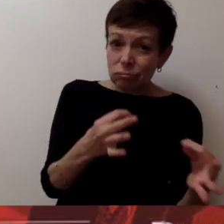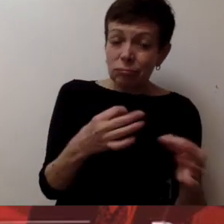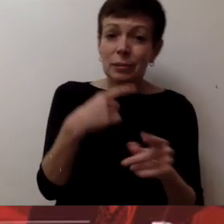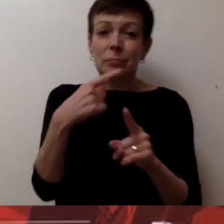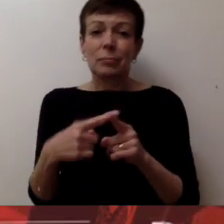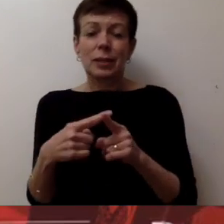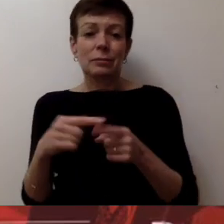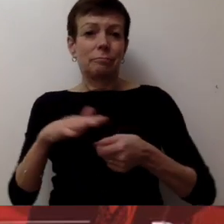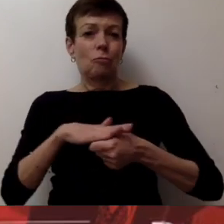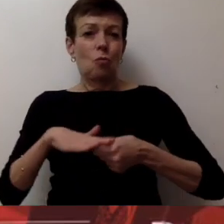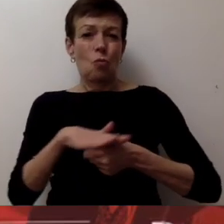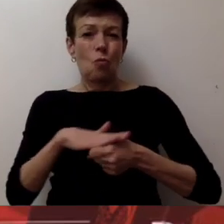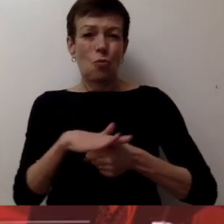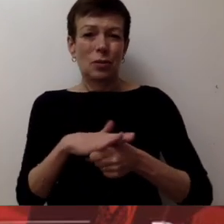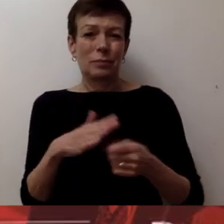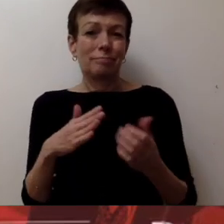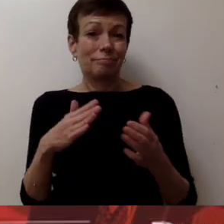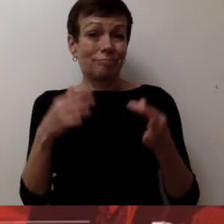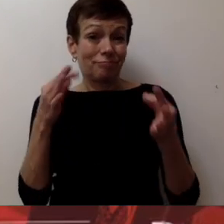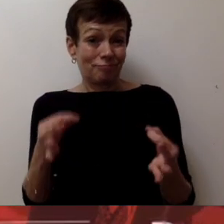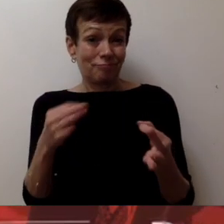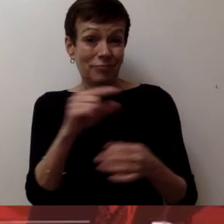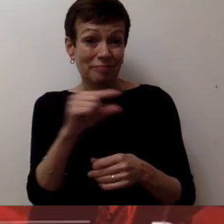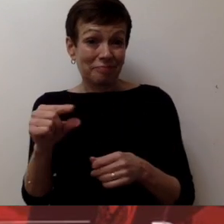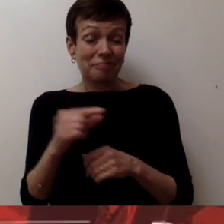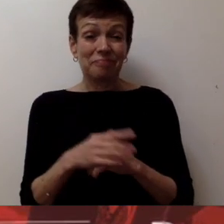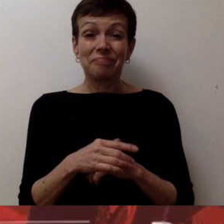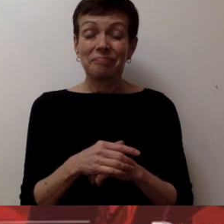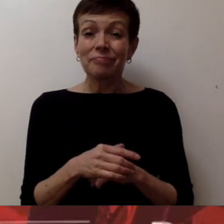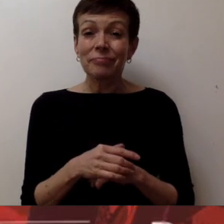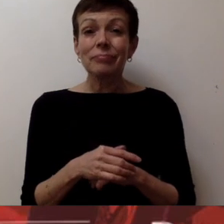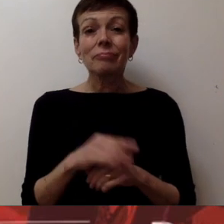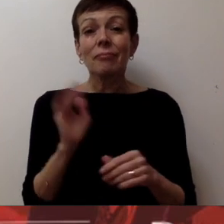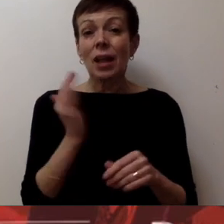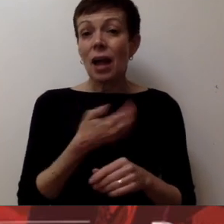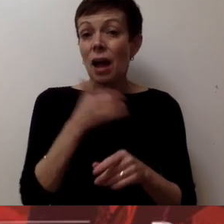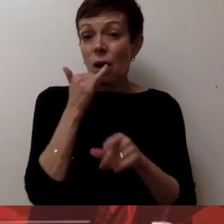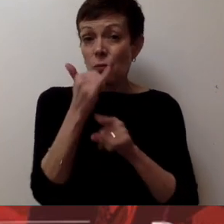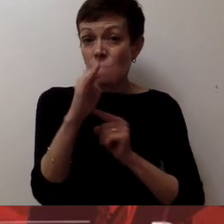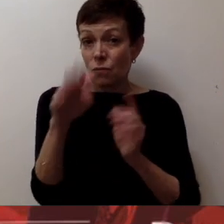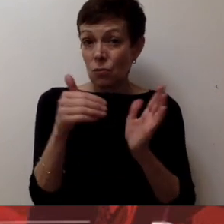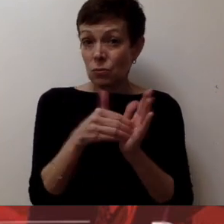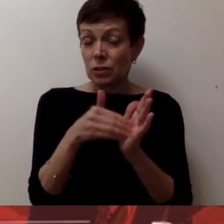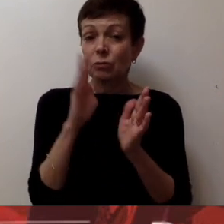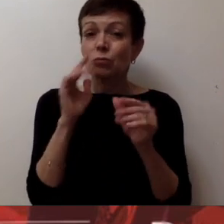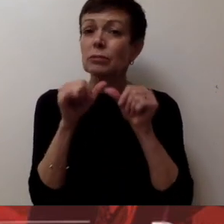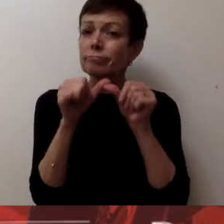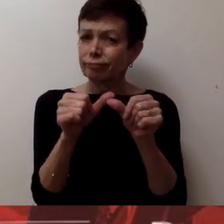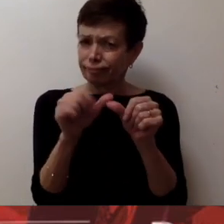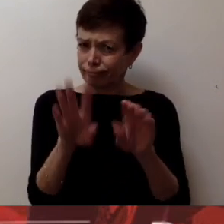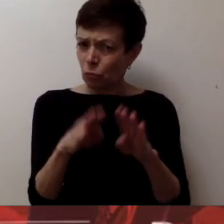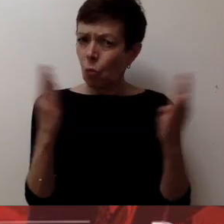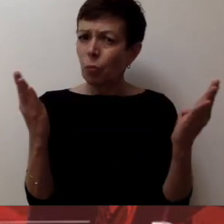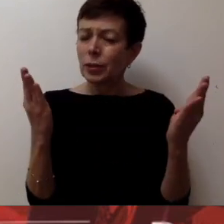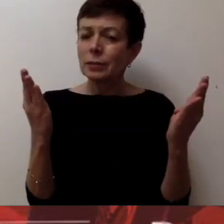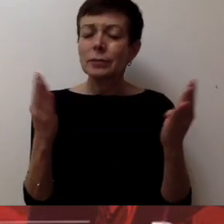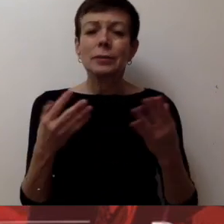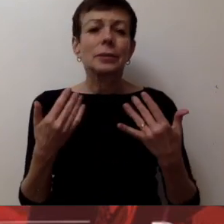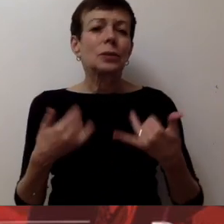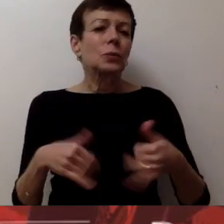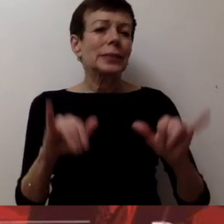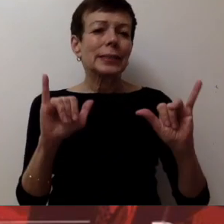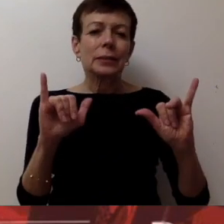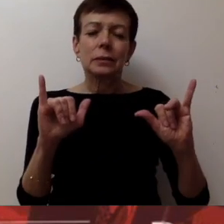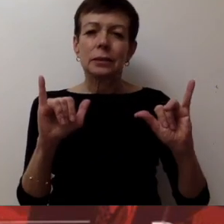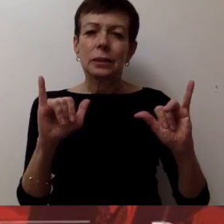Health Services, as well as the federal government. And again, our call center will remain open. We continue to be in a local state of